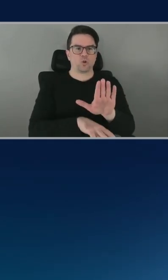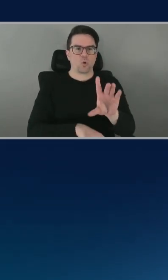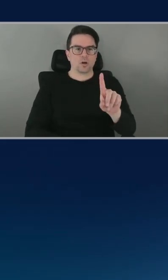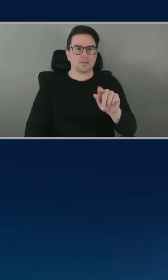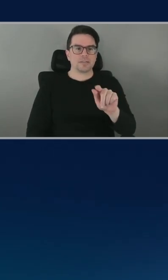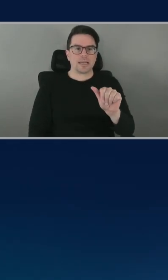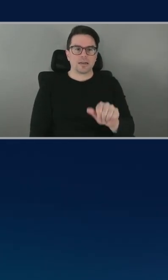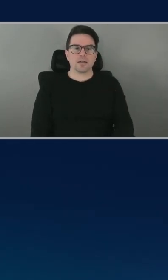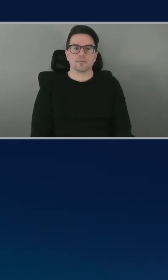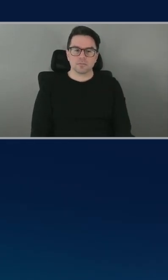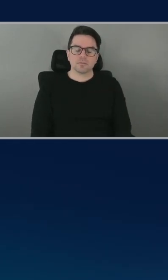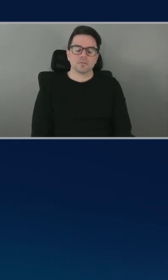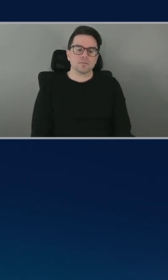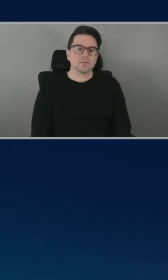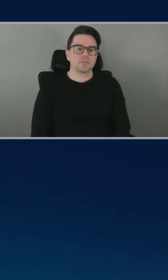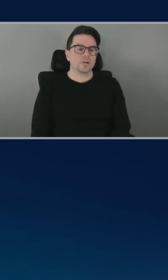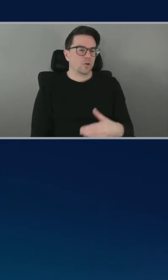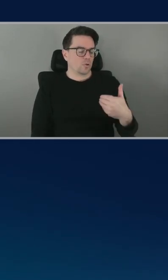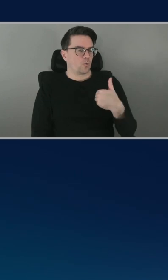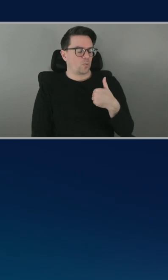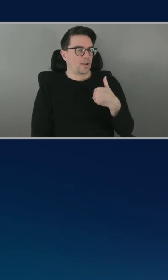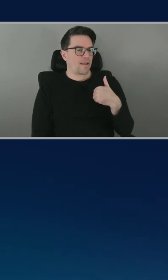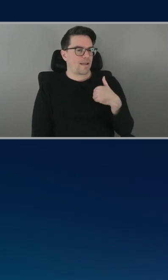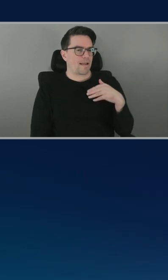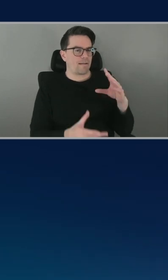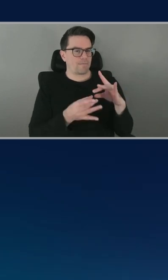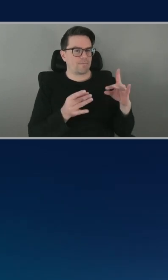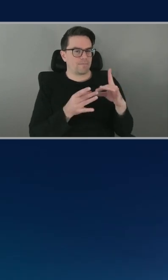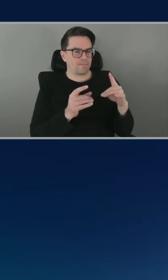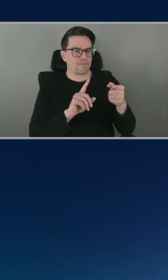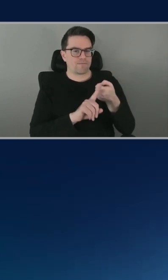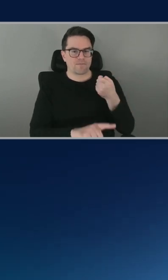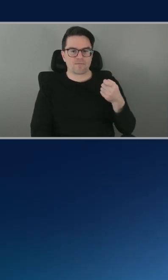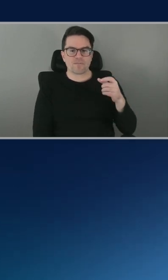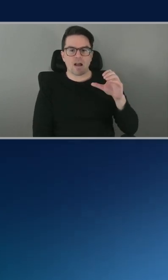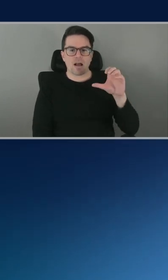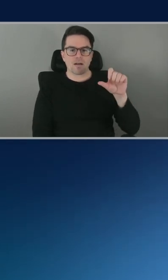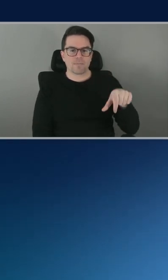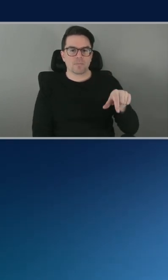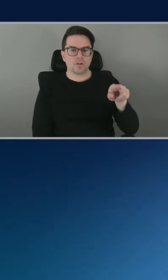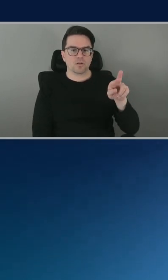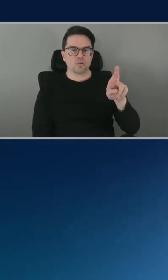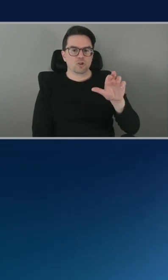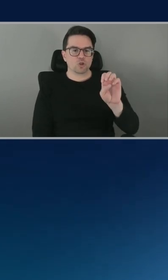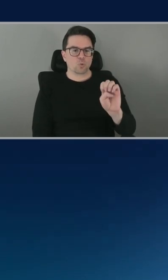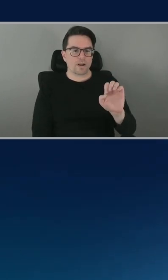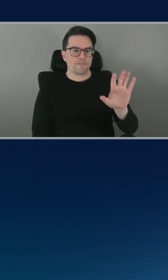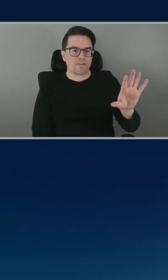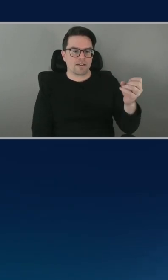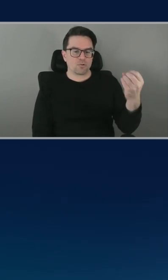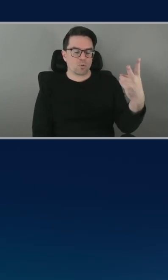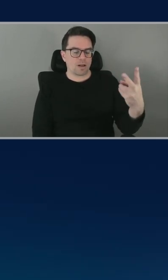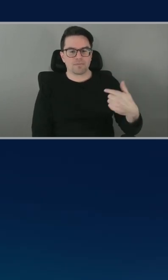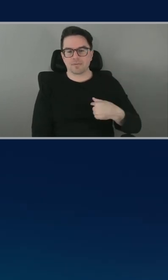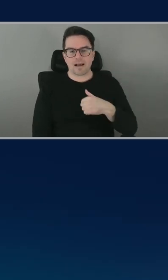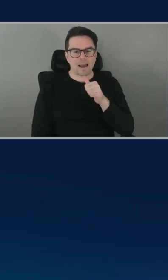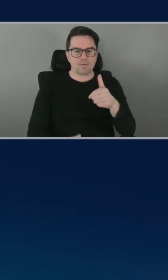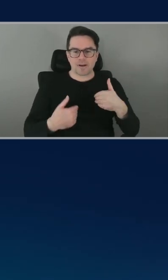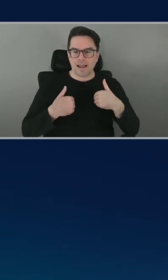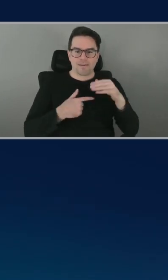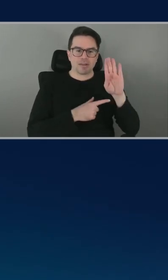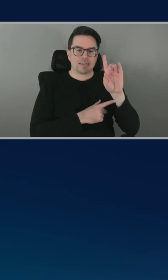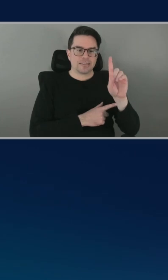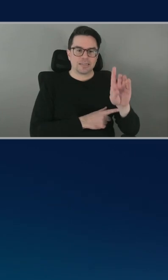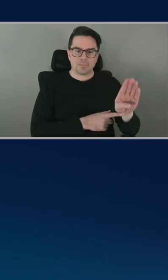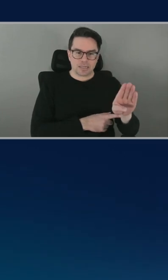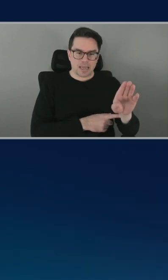Squared 512. It's cool that everything's laid out like that so easily. I don't come from a DBA background. I come from a storage deep background and ops background, but